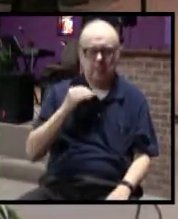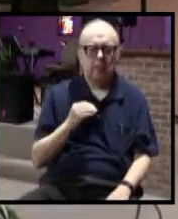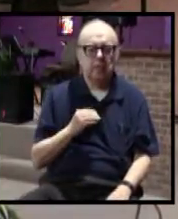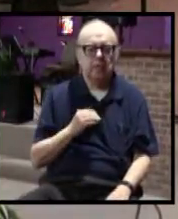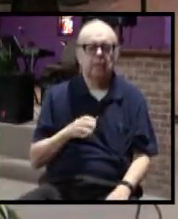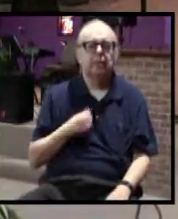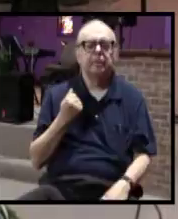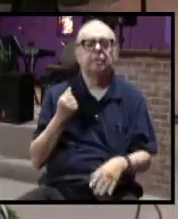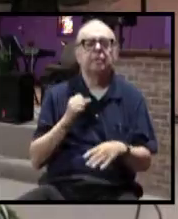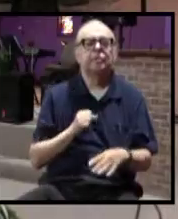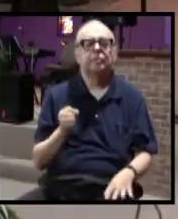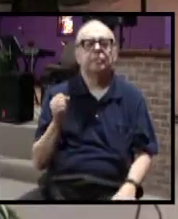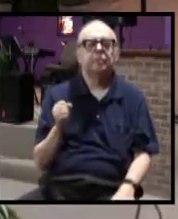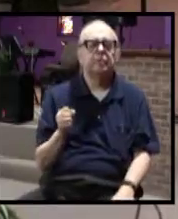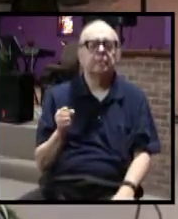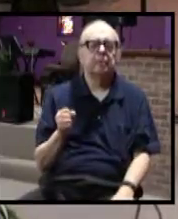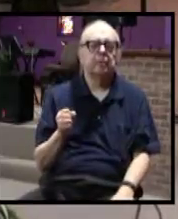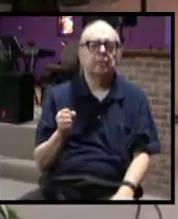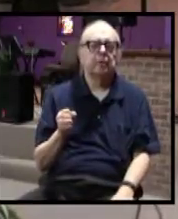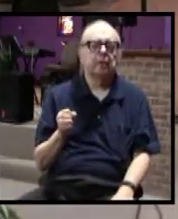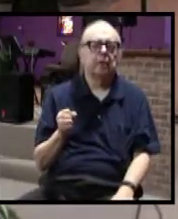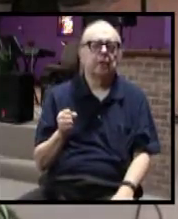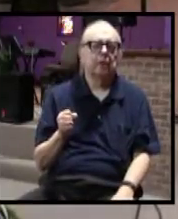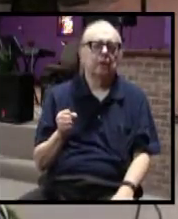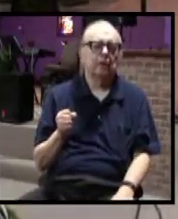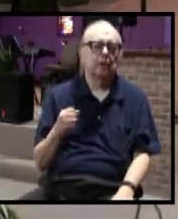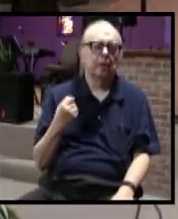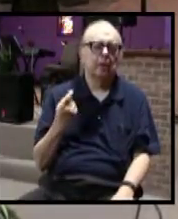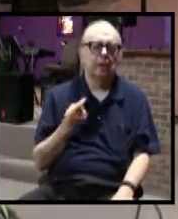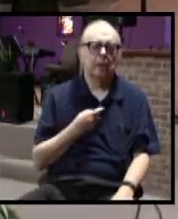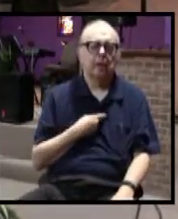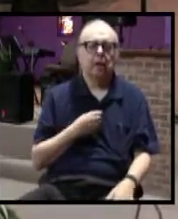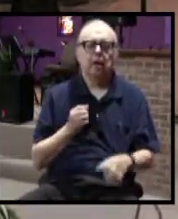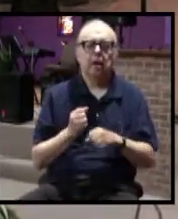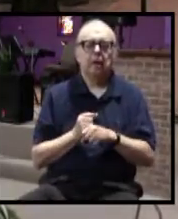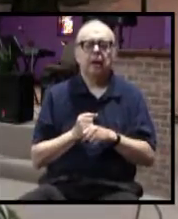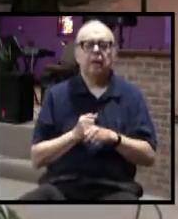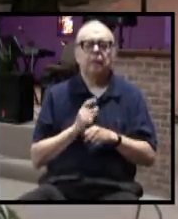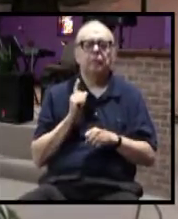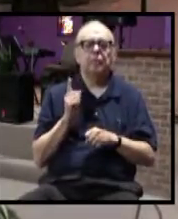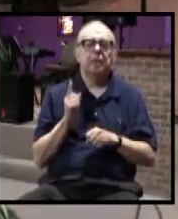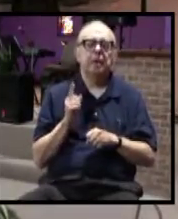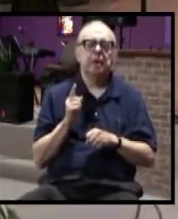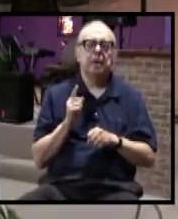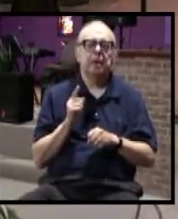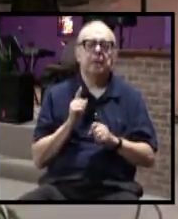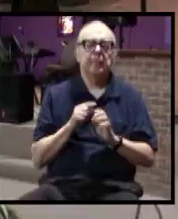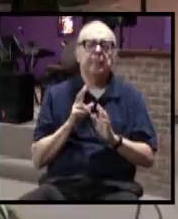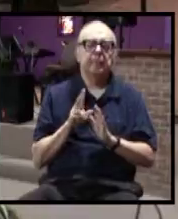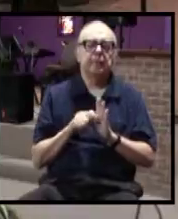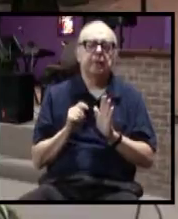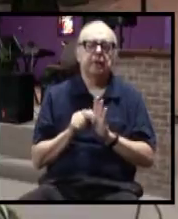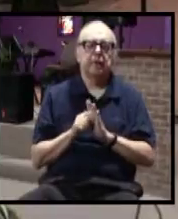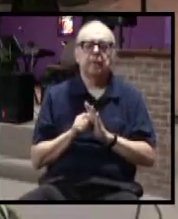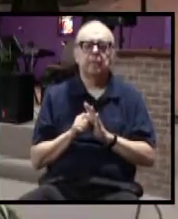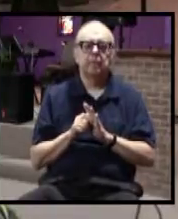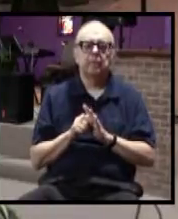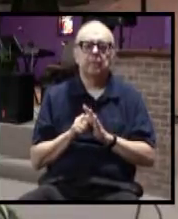Nathan was a youth that was living on the streets. And so we've got a, about a one minute clip